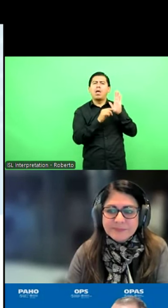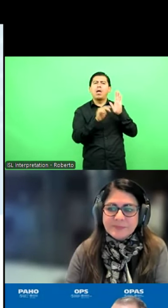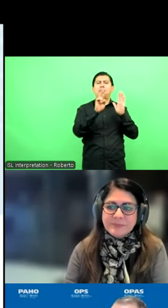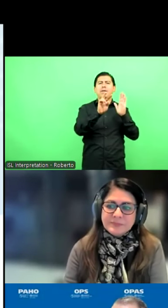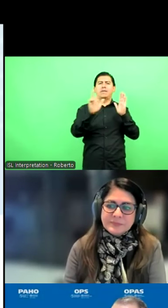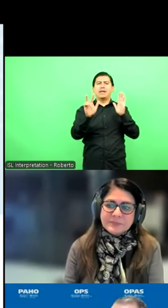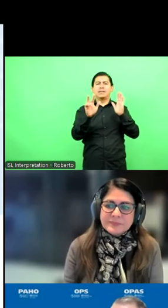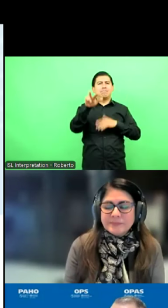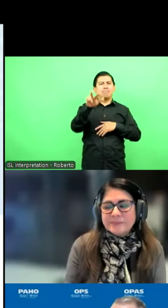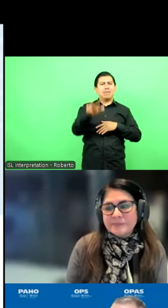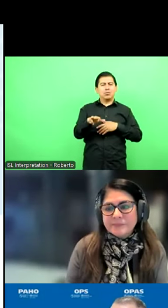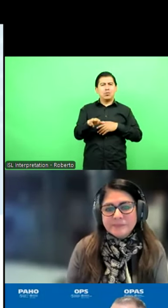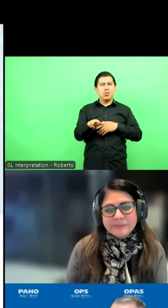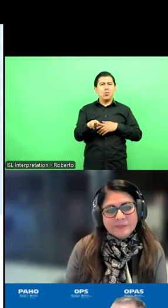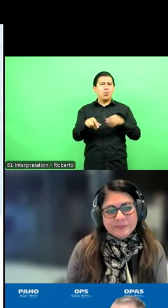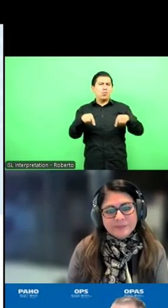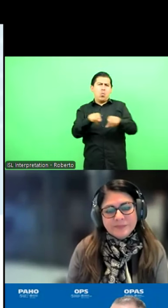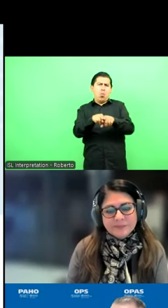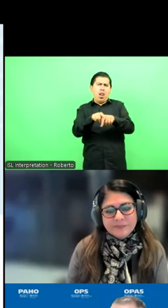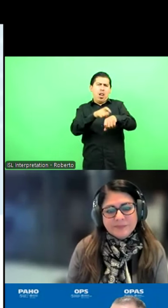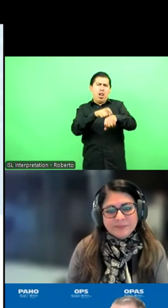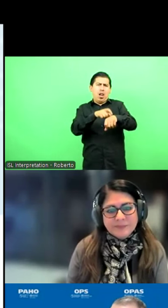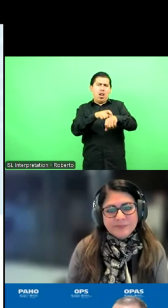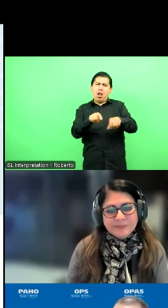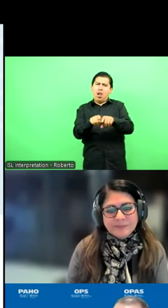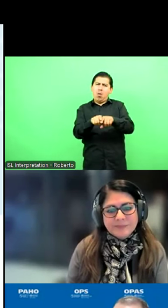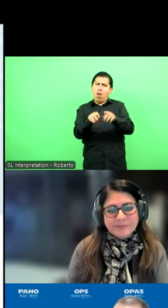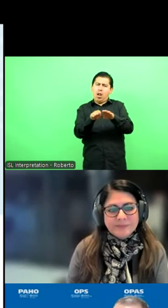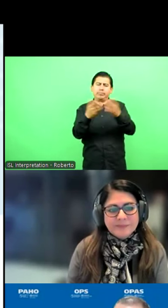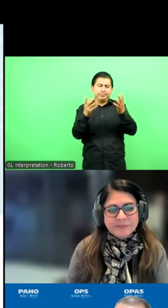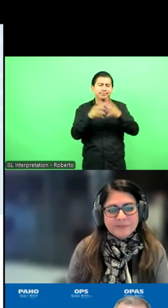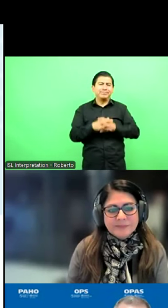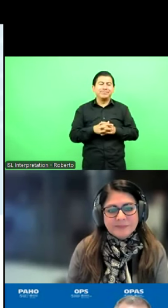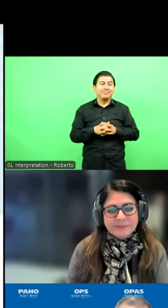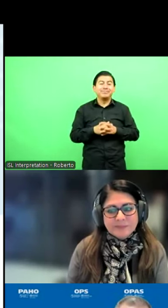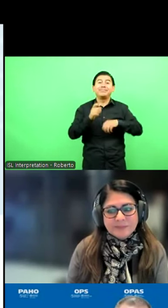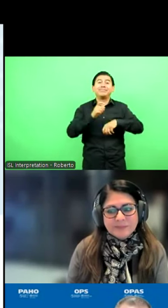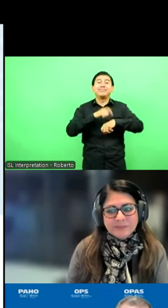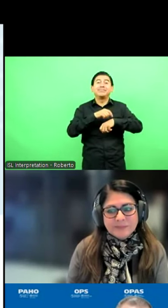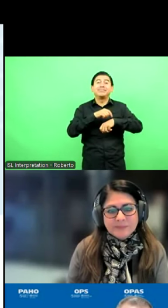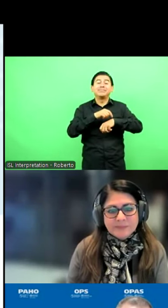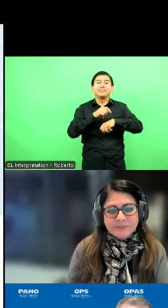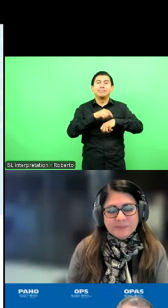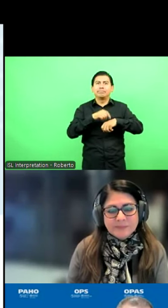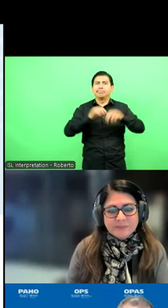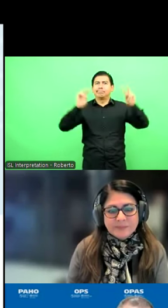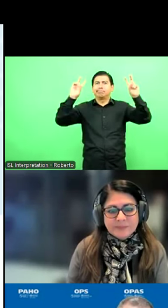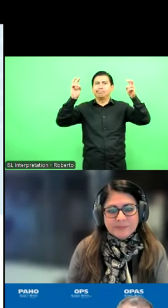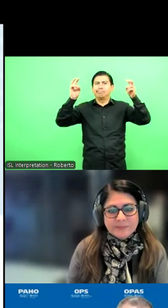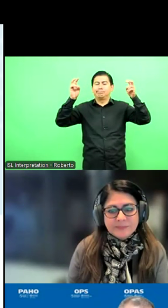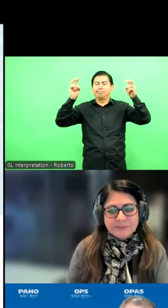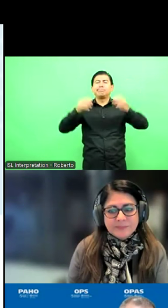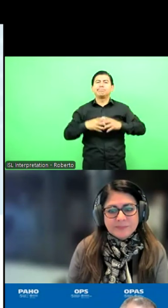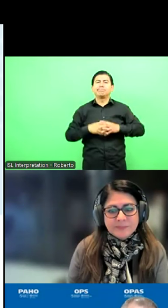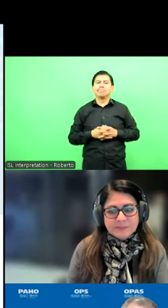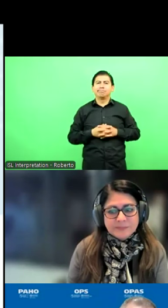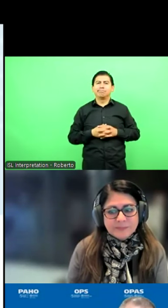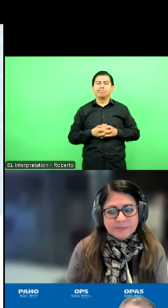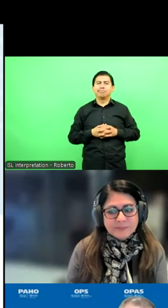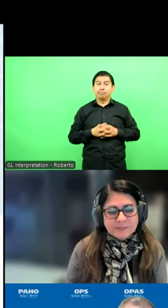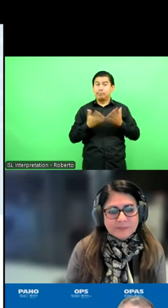third session will focus on a very interesting topic, leveraging technological innovation for urban